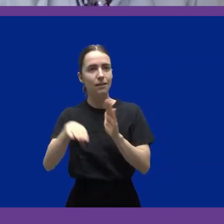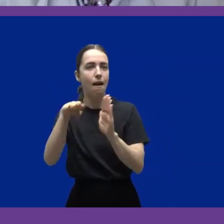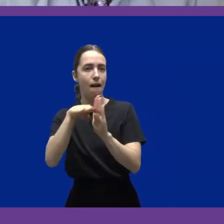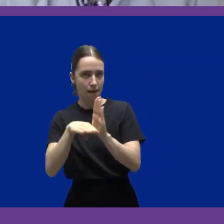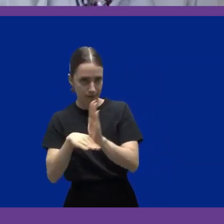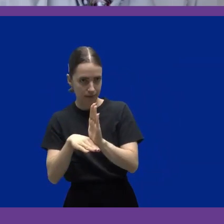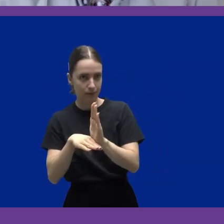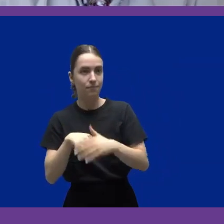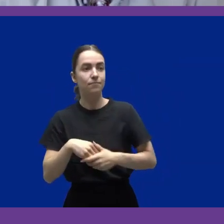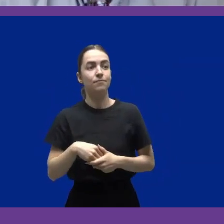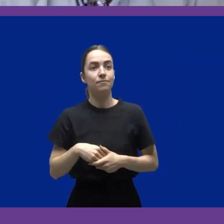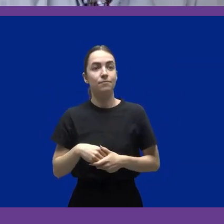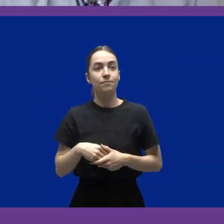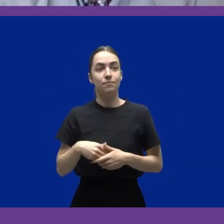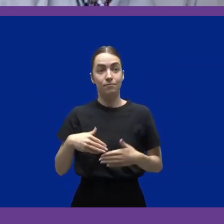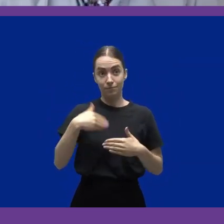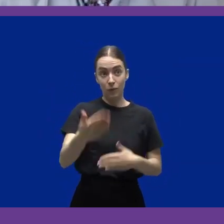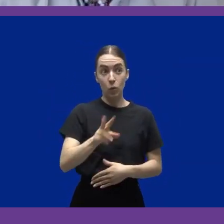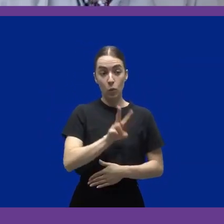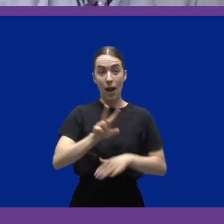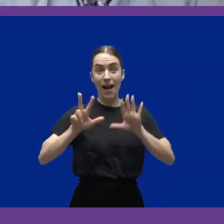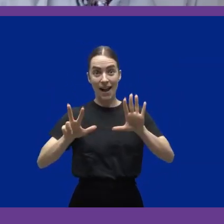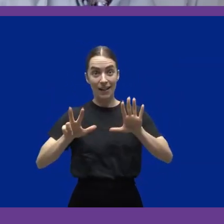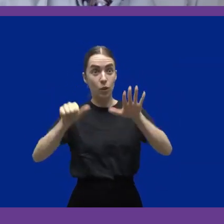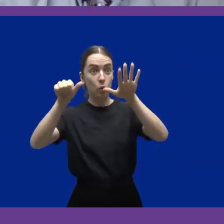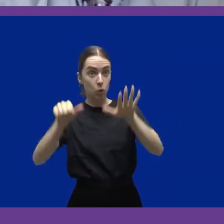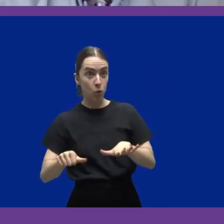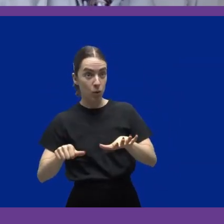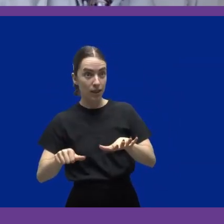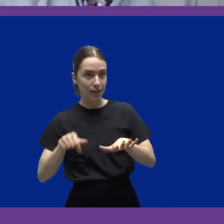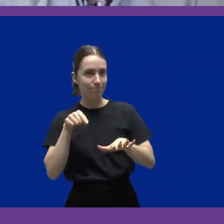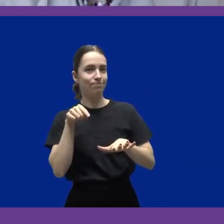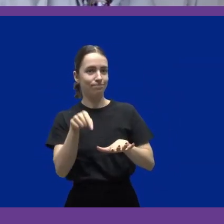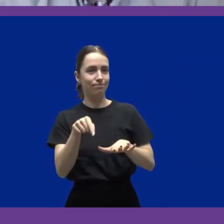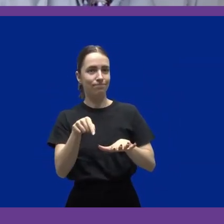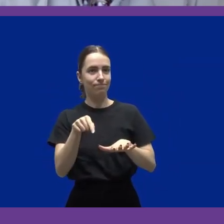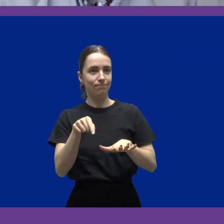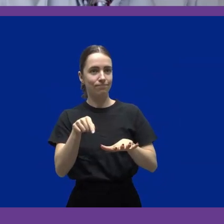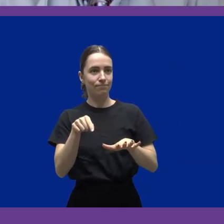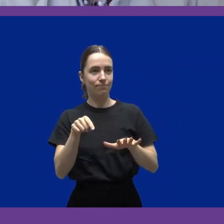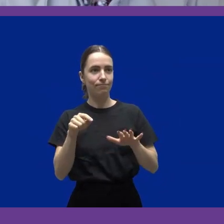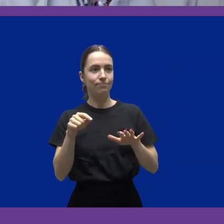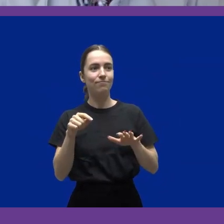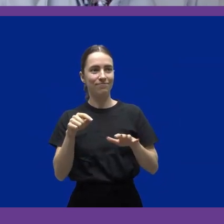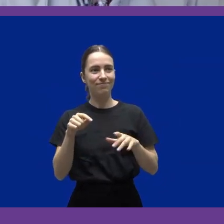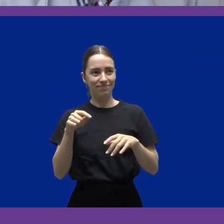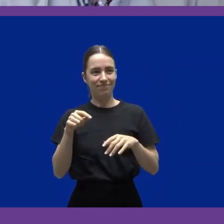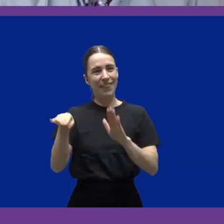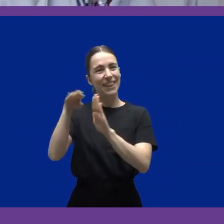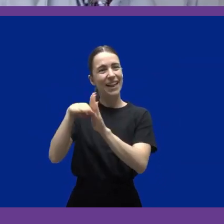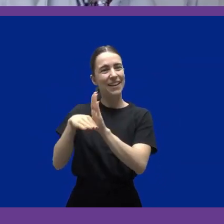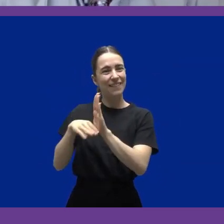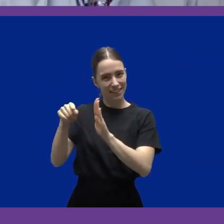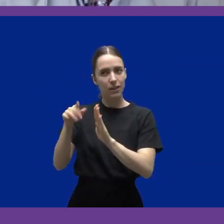in the light of the date of application of the directive. Welcome to this one-hour webinar. Next